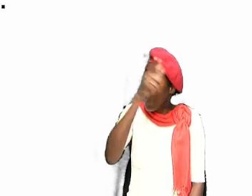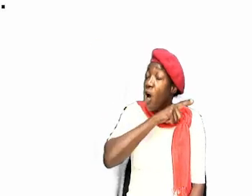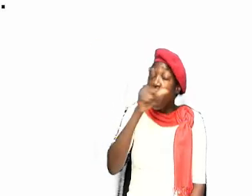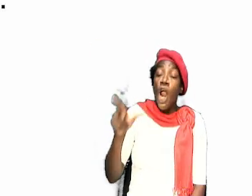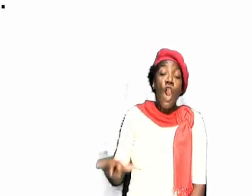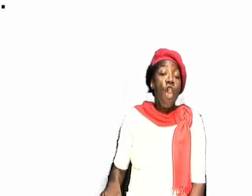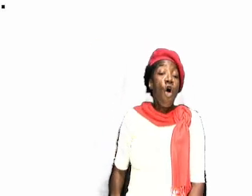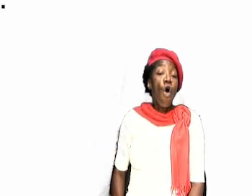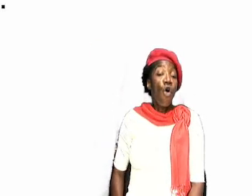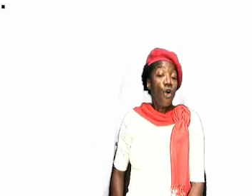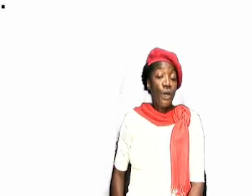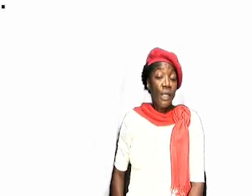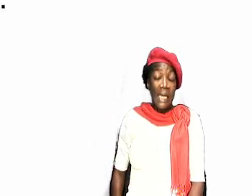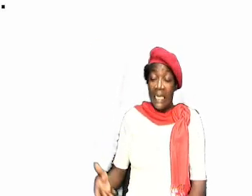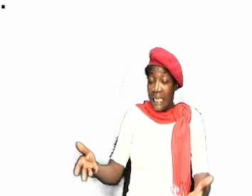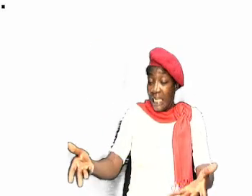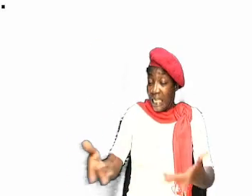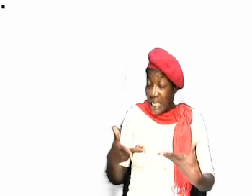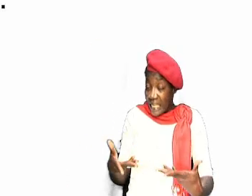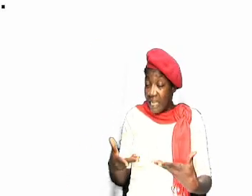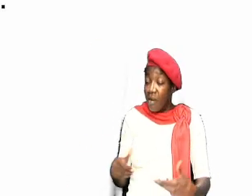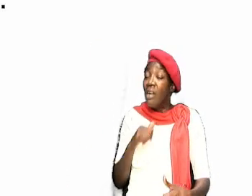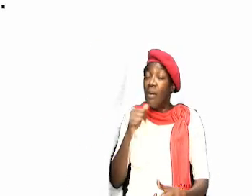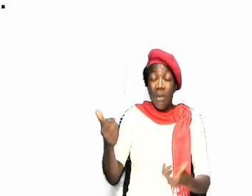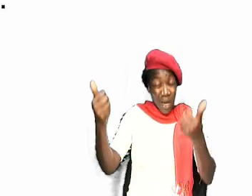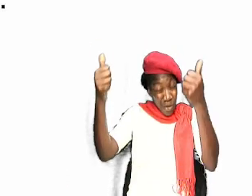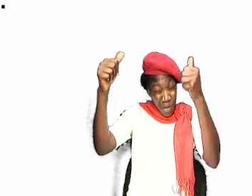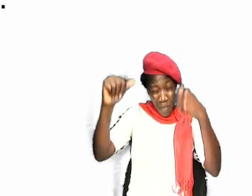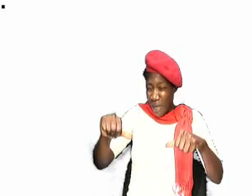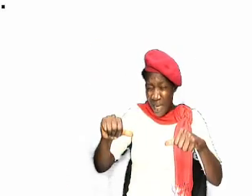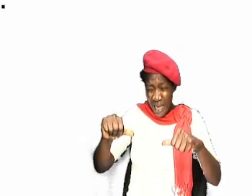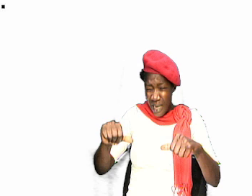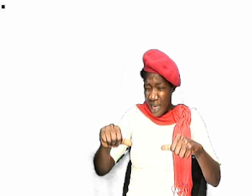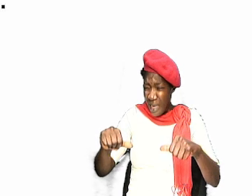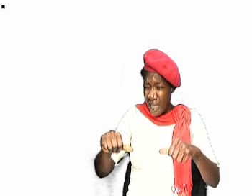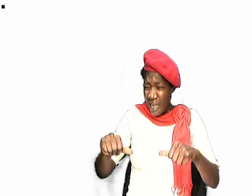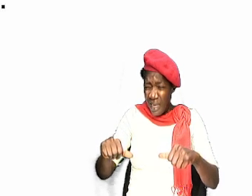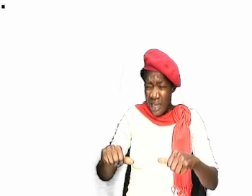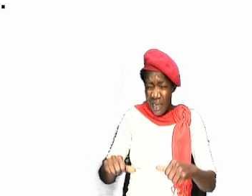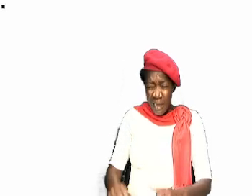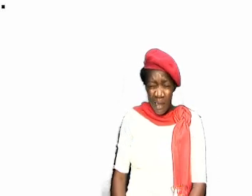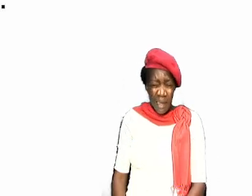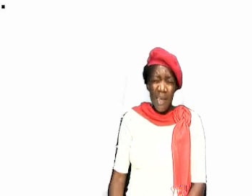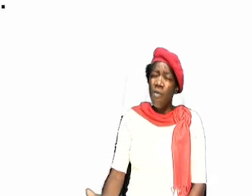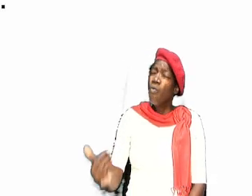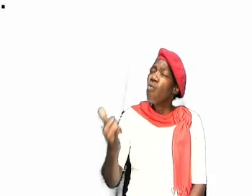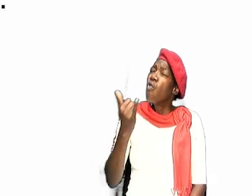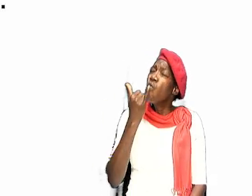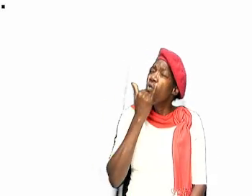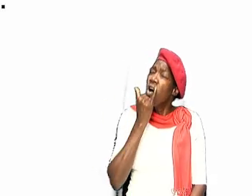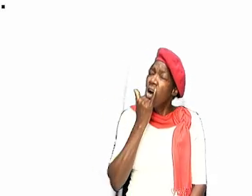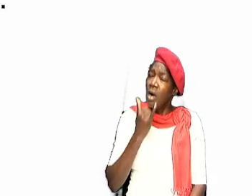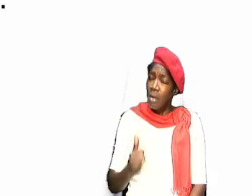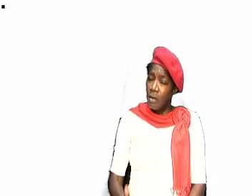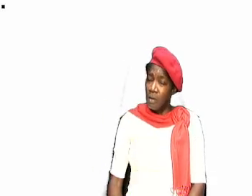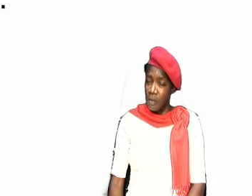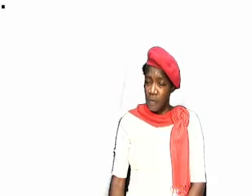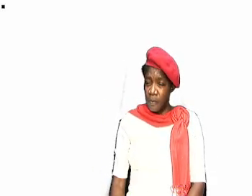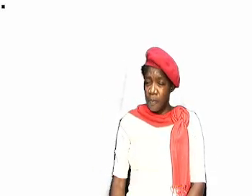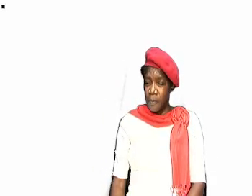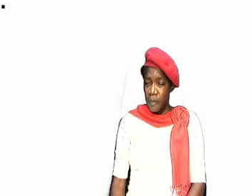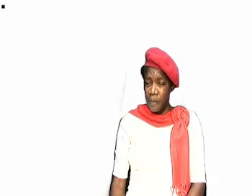Because here the disobedience that he did, it was willful, it was prideful, and it was